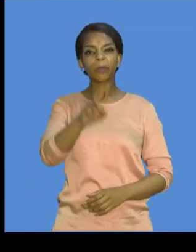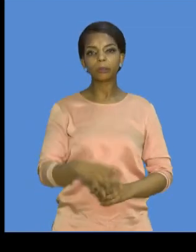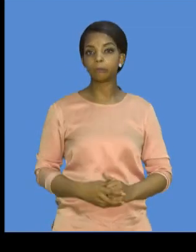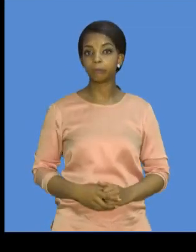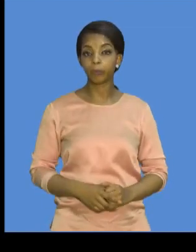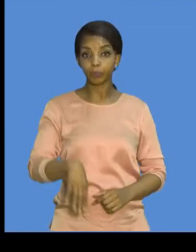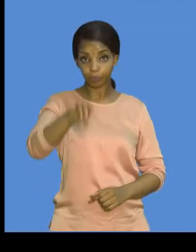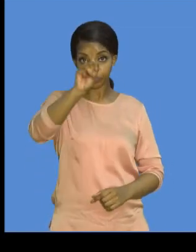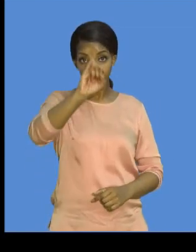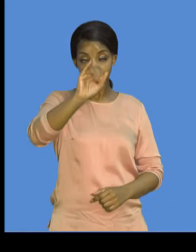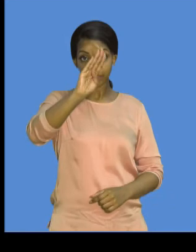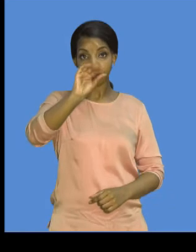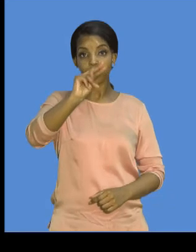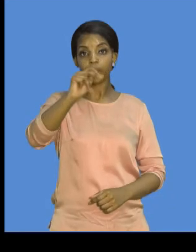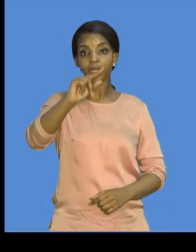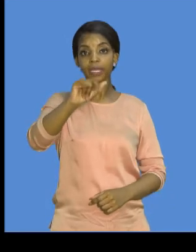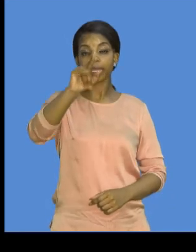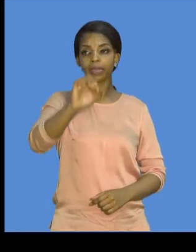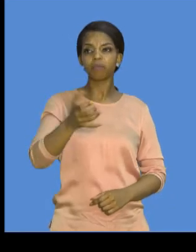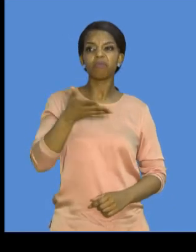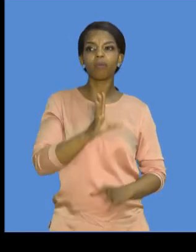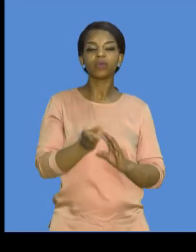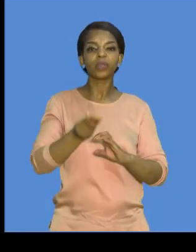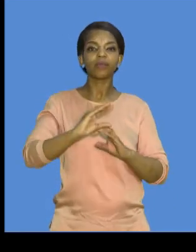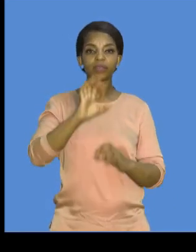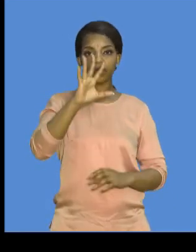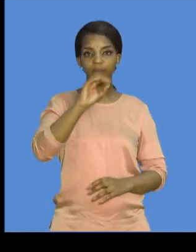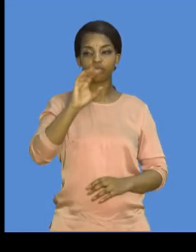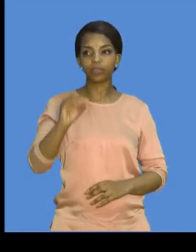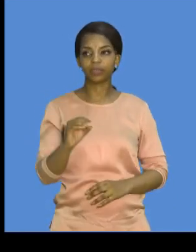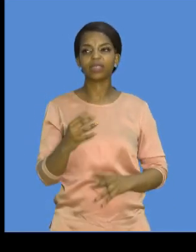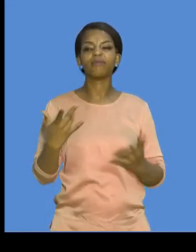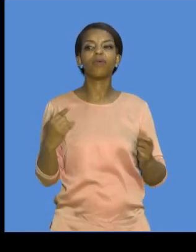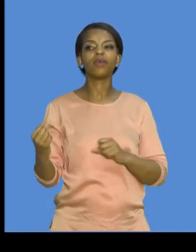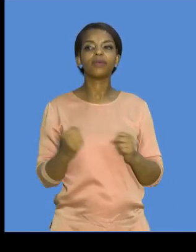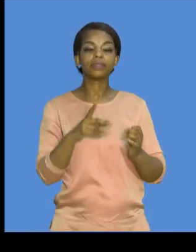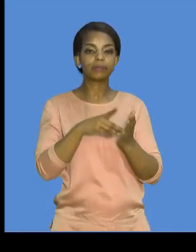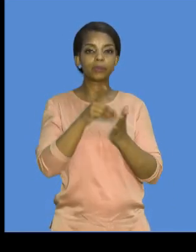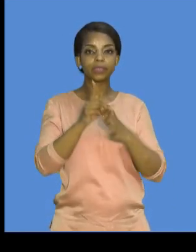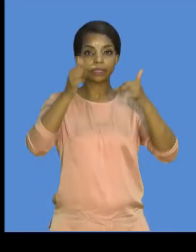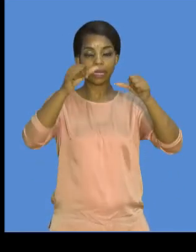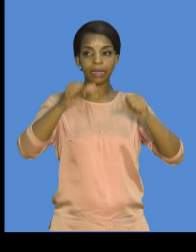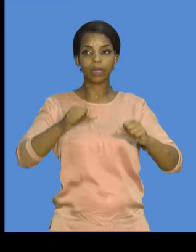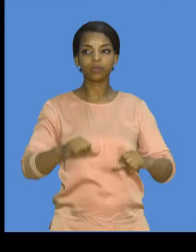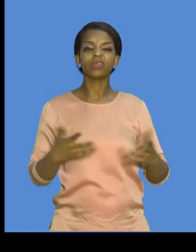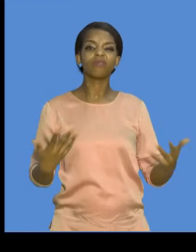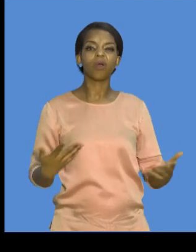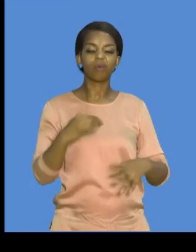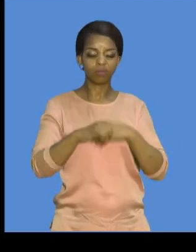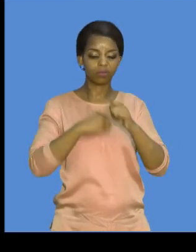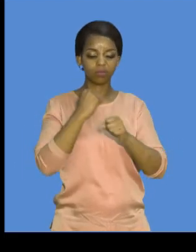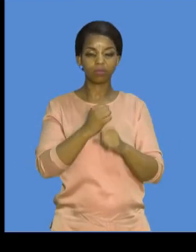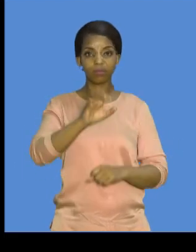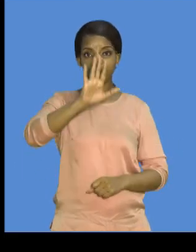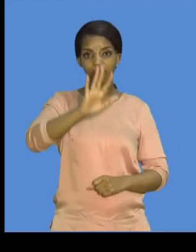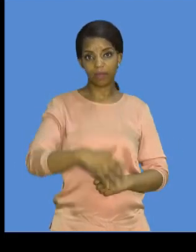invest 500 rands in a fixed deposit account for 5 years, right? Fixed deposit account, what does that